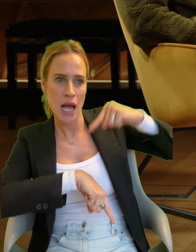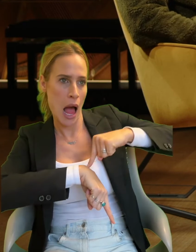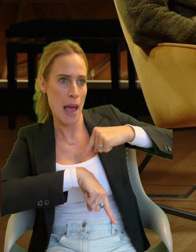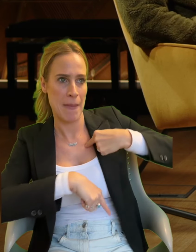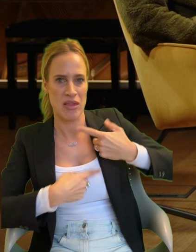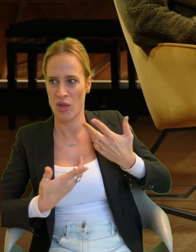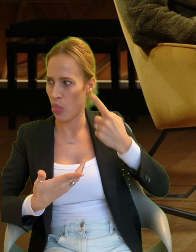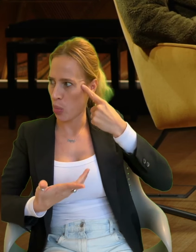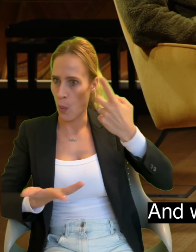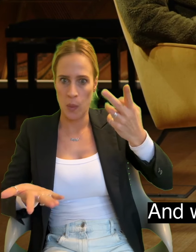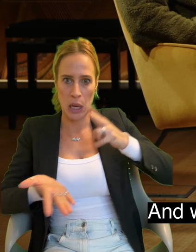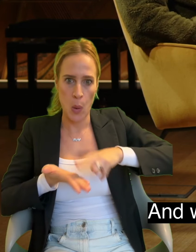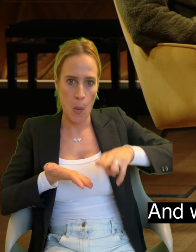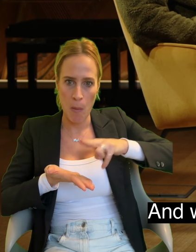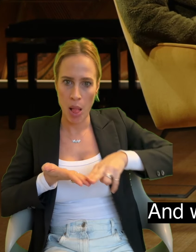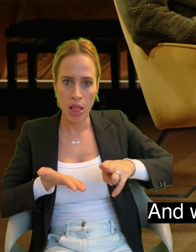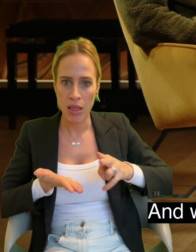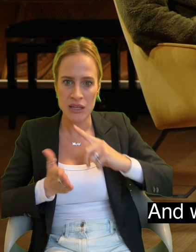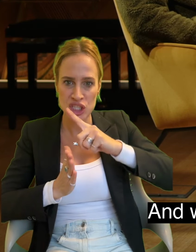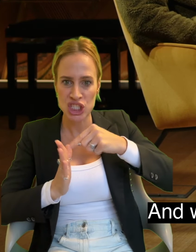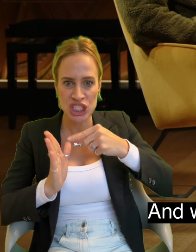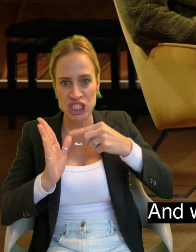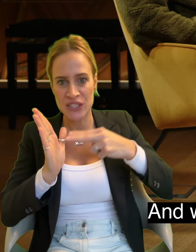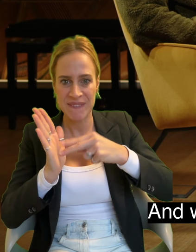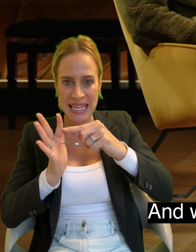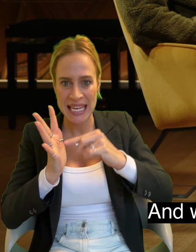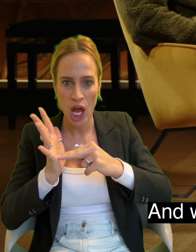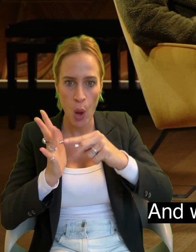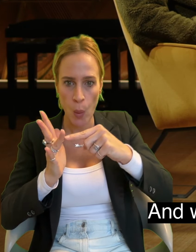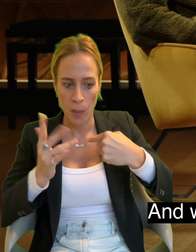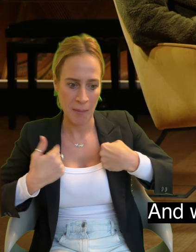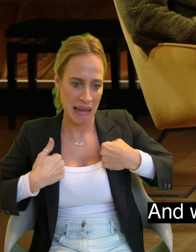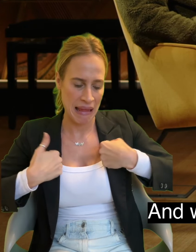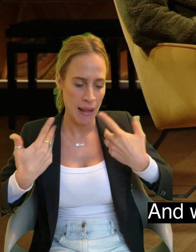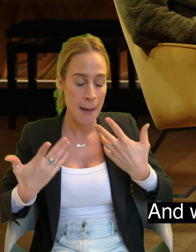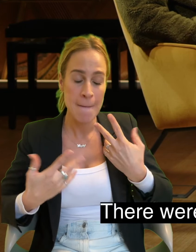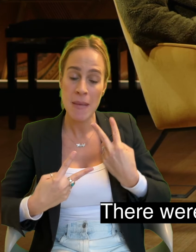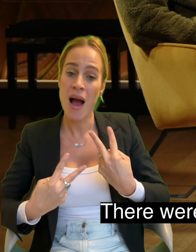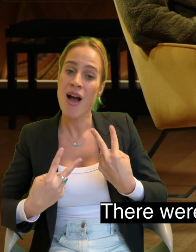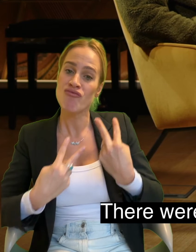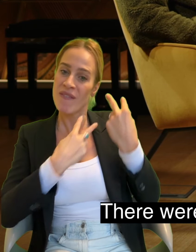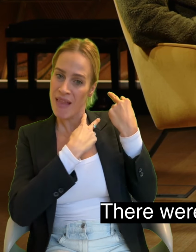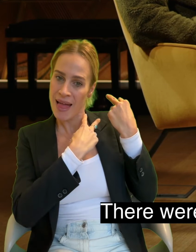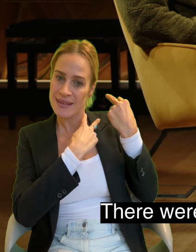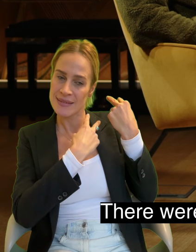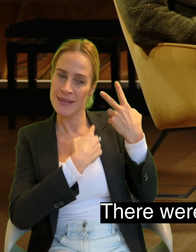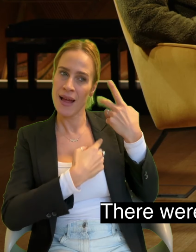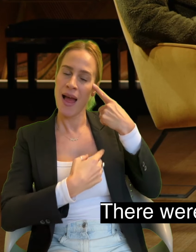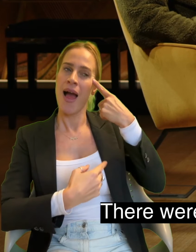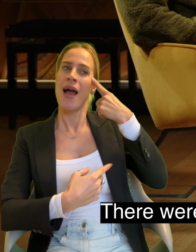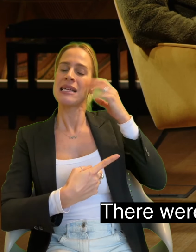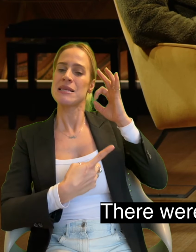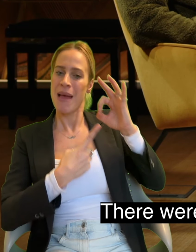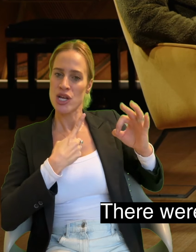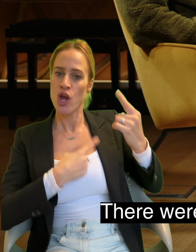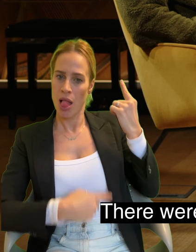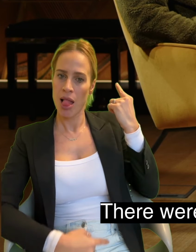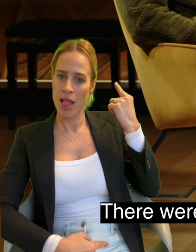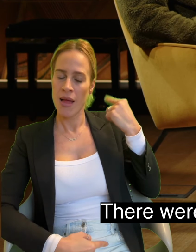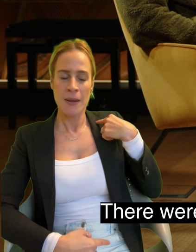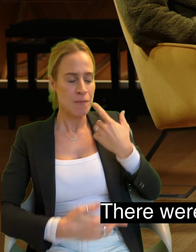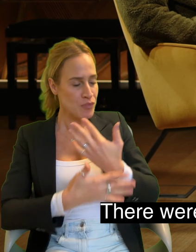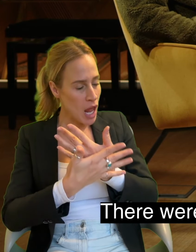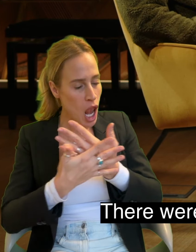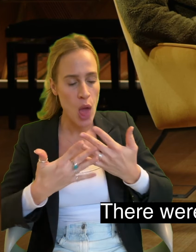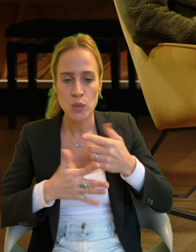just me being Javeno. And when I look at it now, it was very unique. There were so many times where I trained somebody